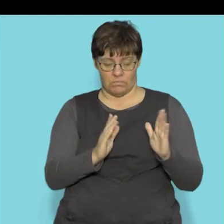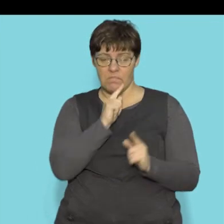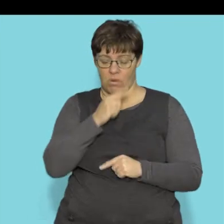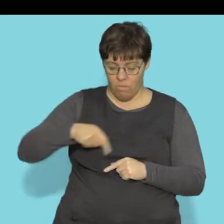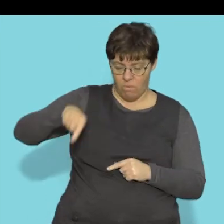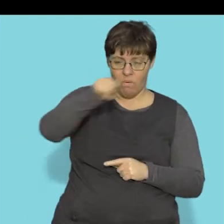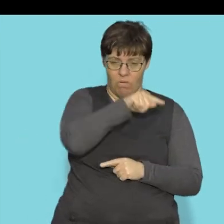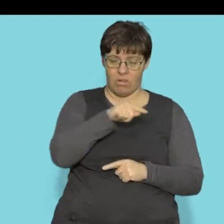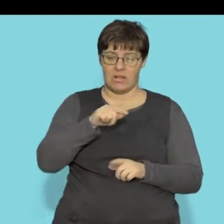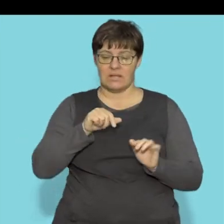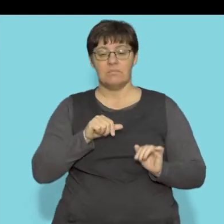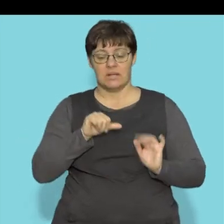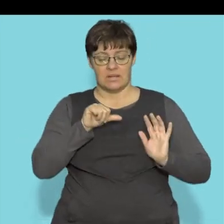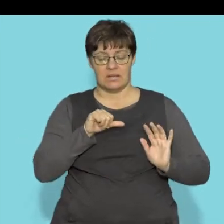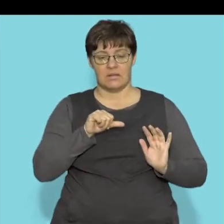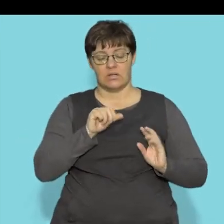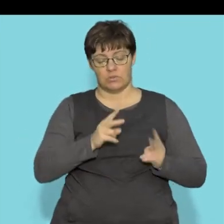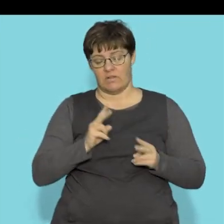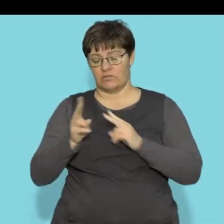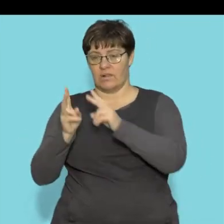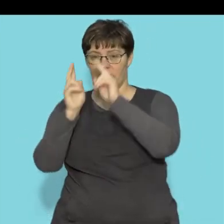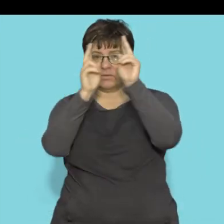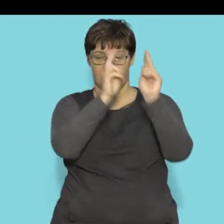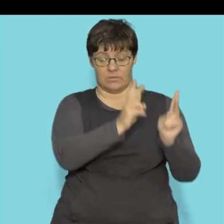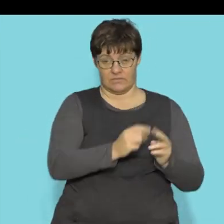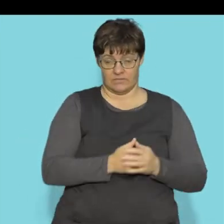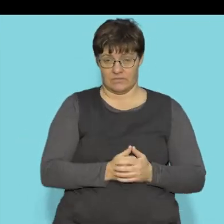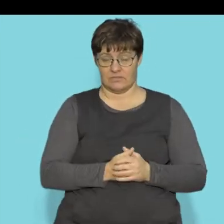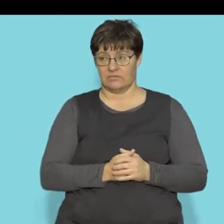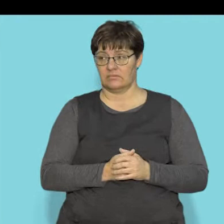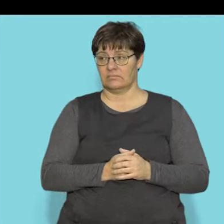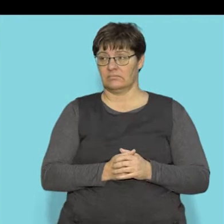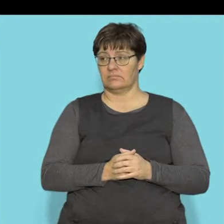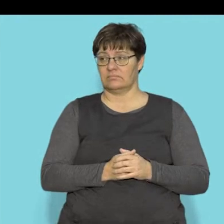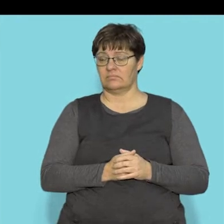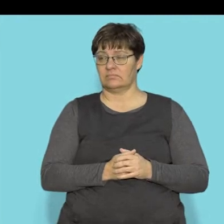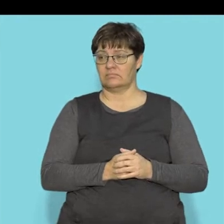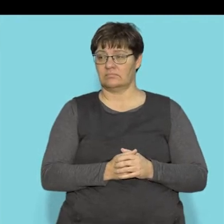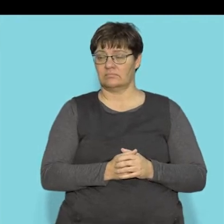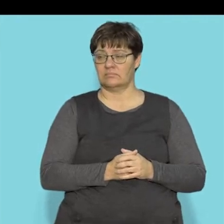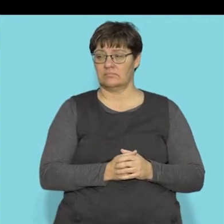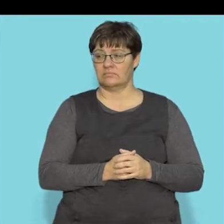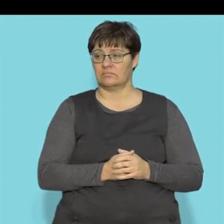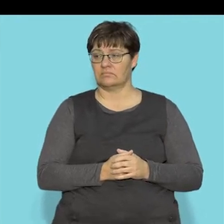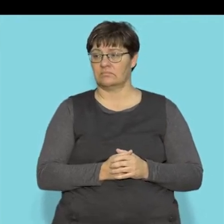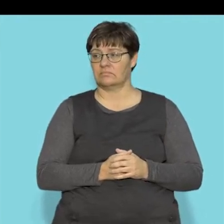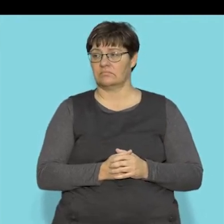each length will be 12 centimeters, 12 centimeters, 12 centimeters. And